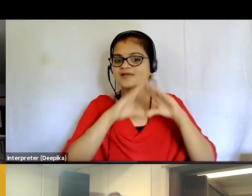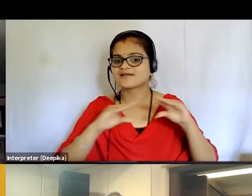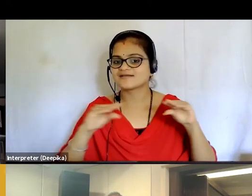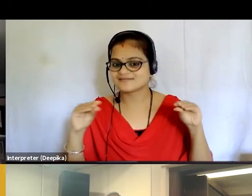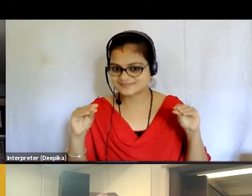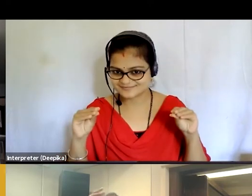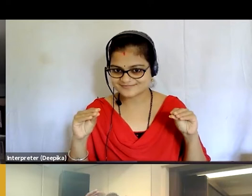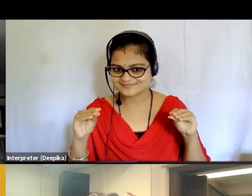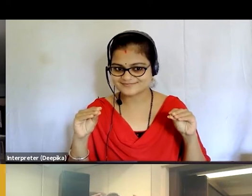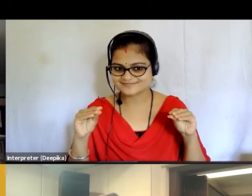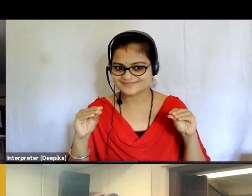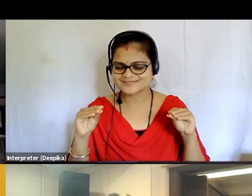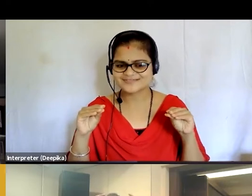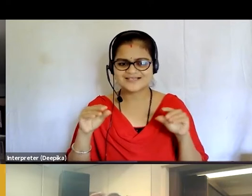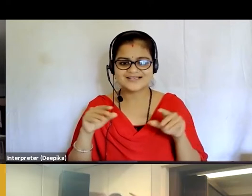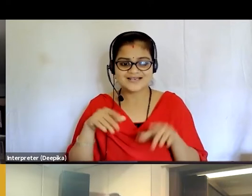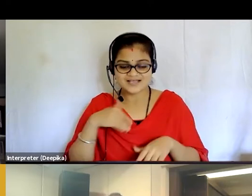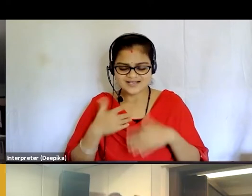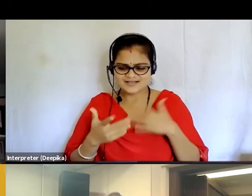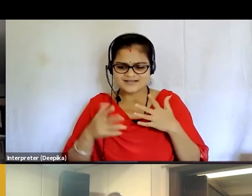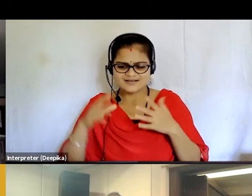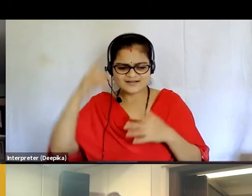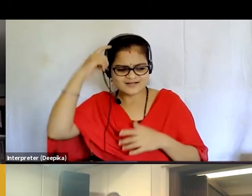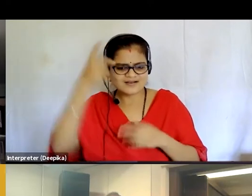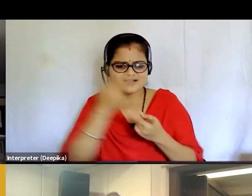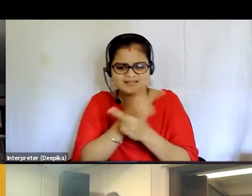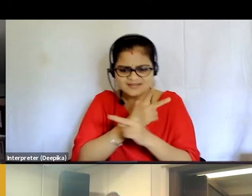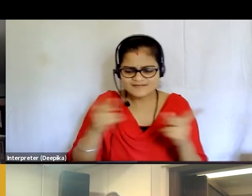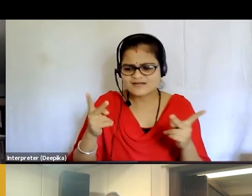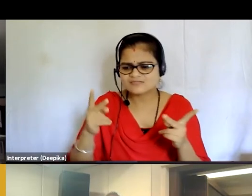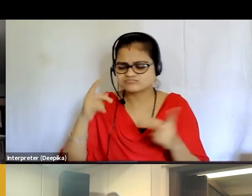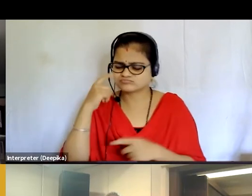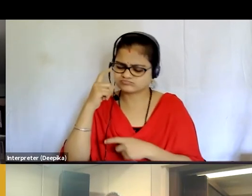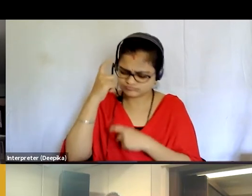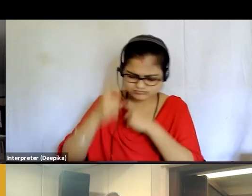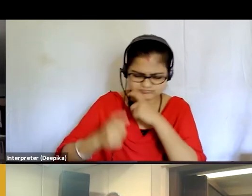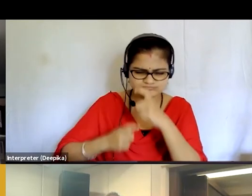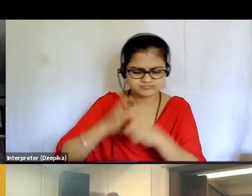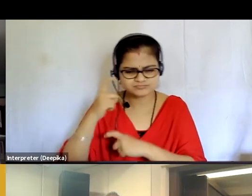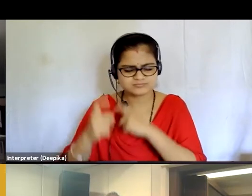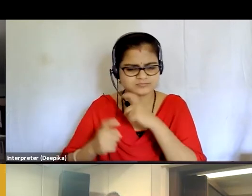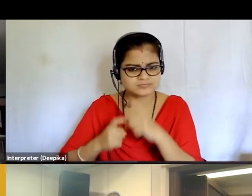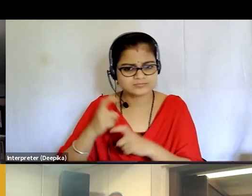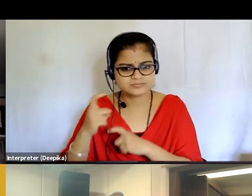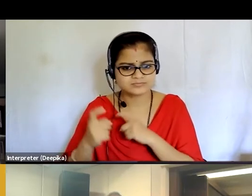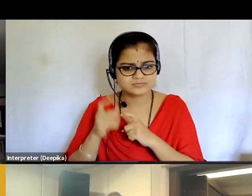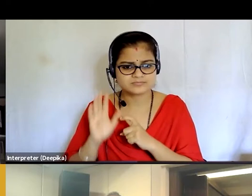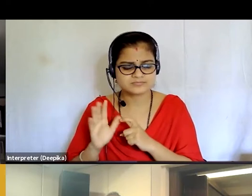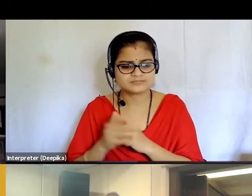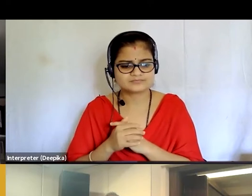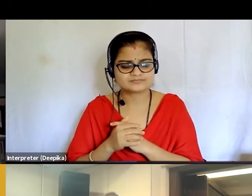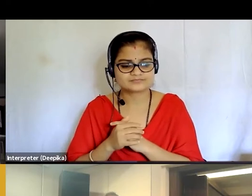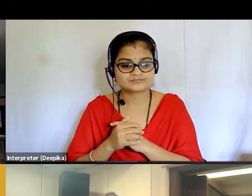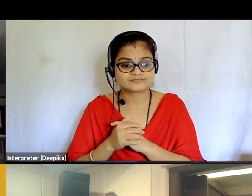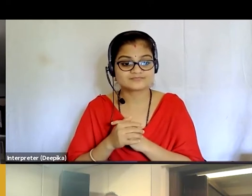overall, right? So it's we had to juggle with a lot of these things, but in all